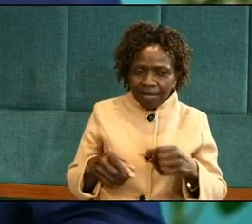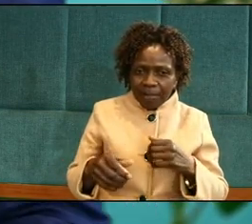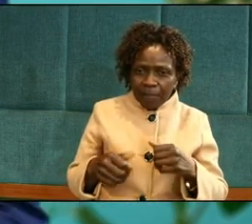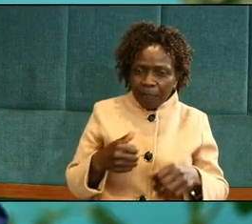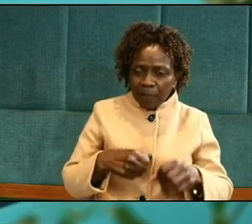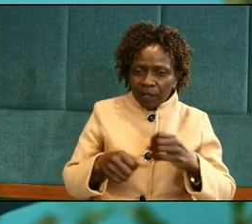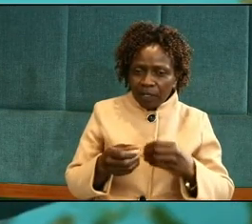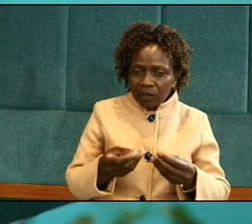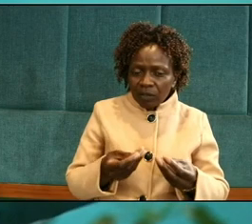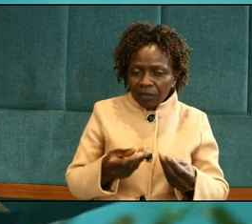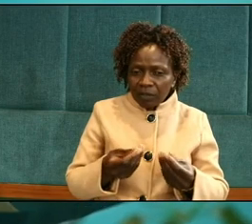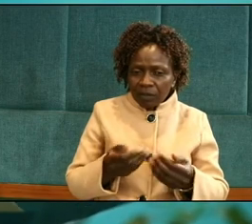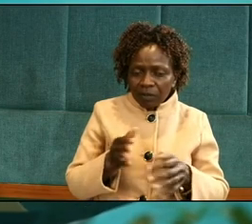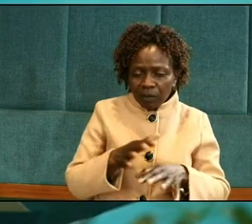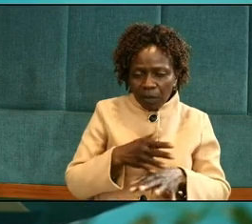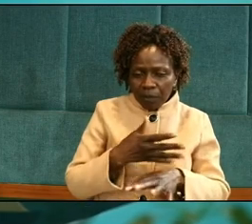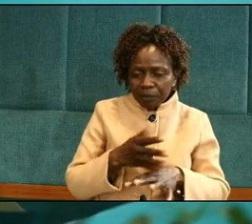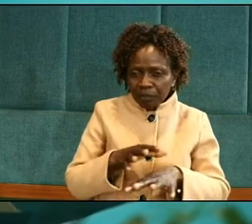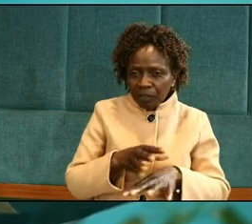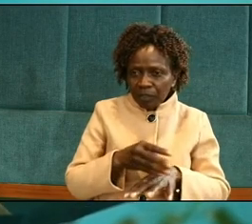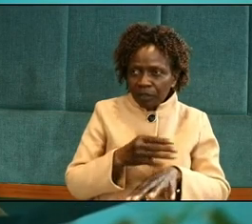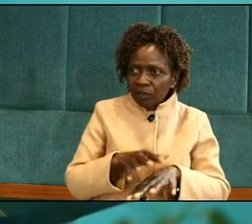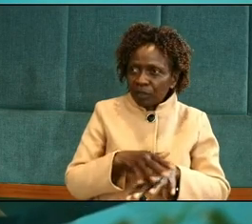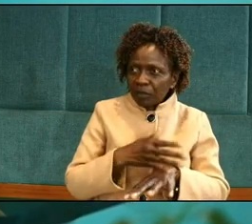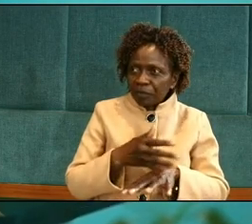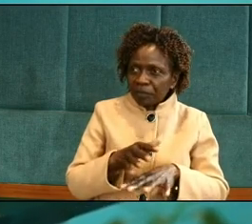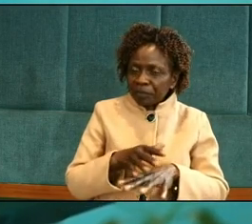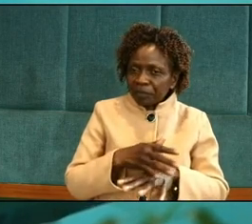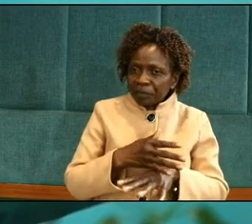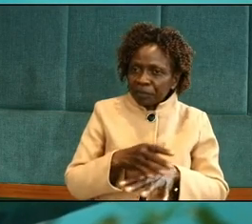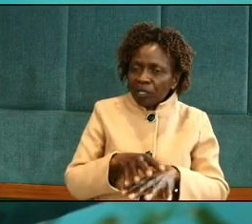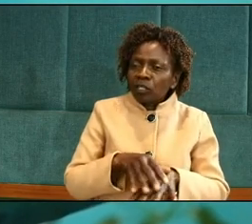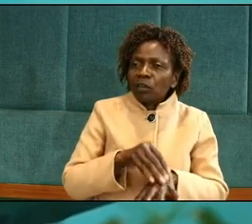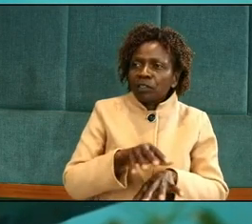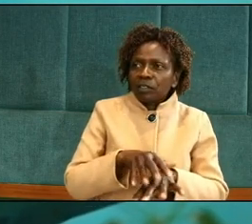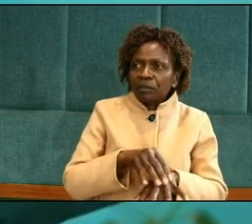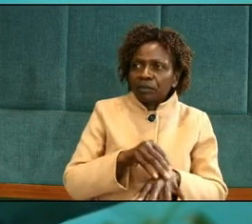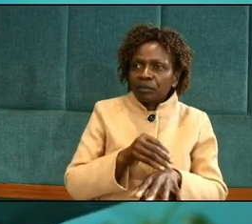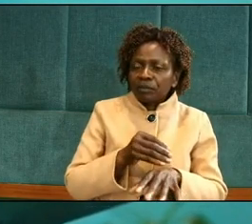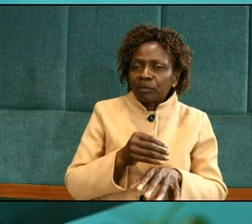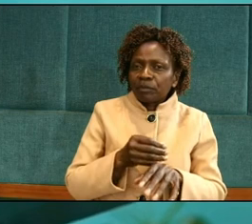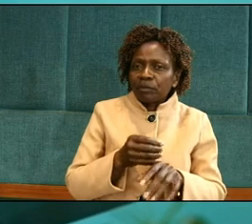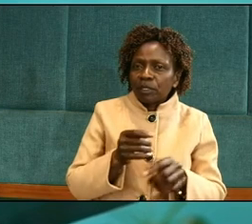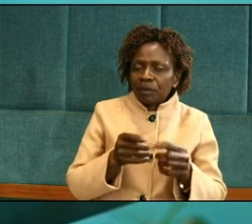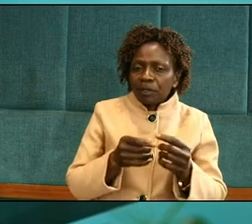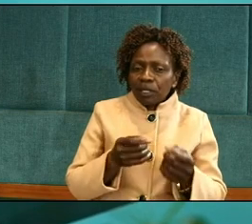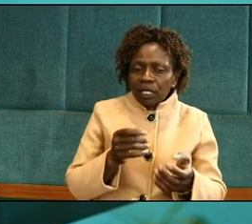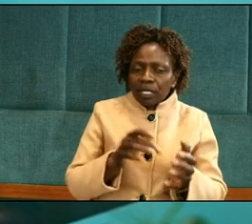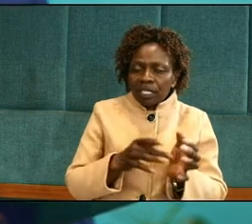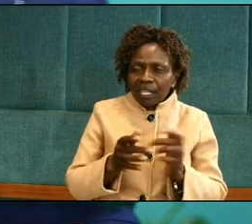soft song. Softly and tenderly, Jesus is calling for you and for